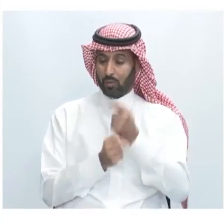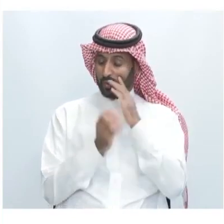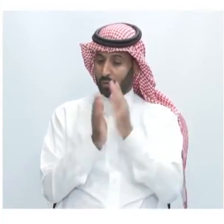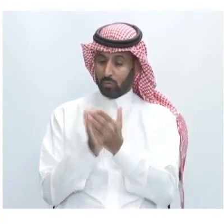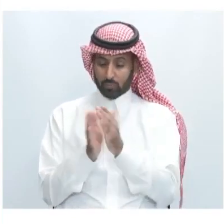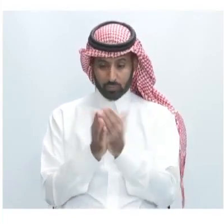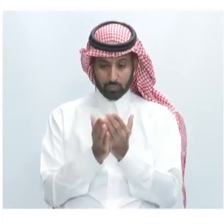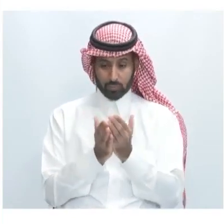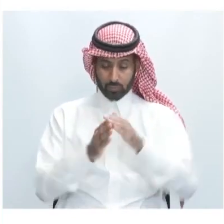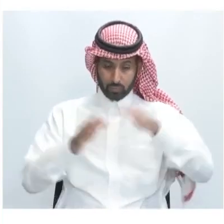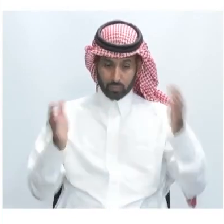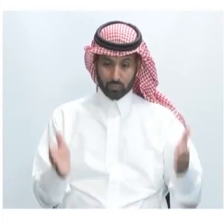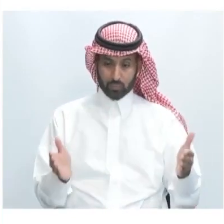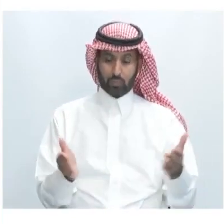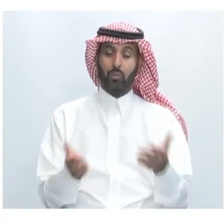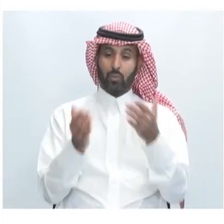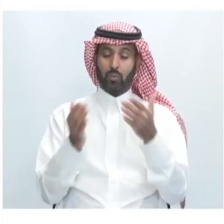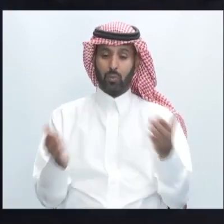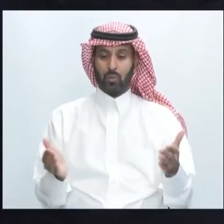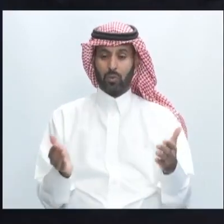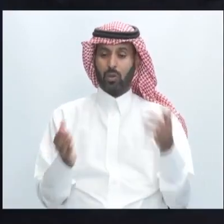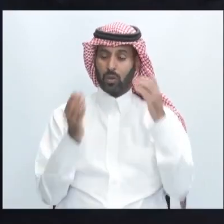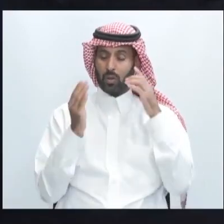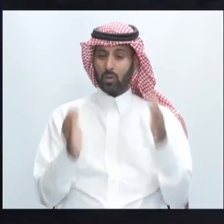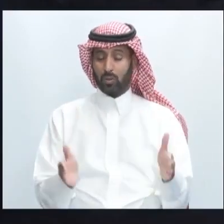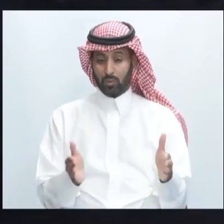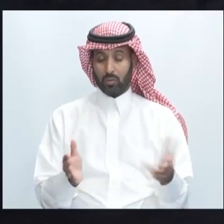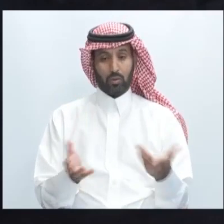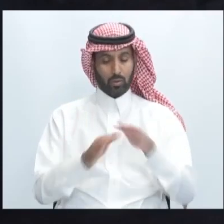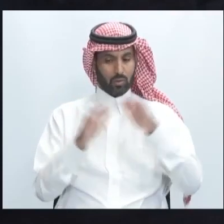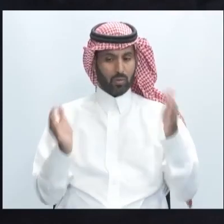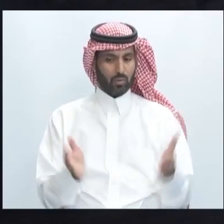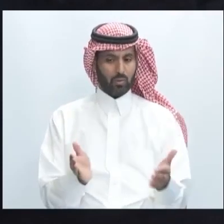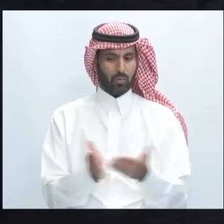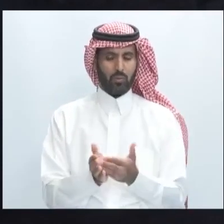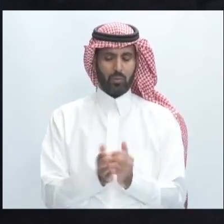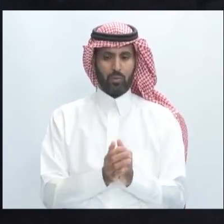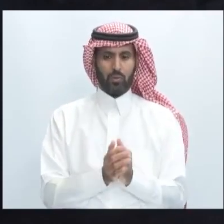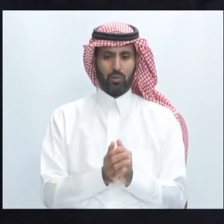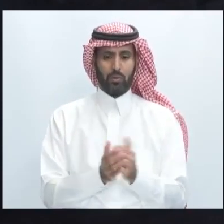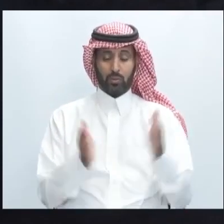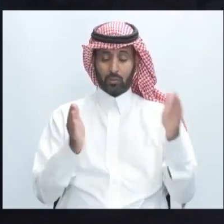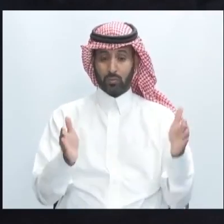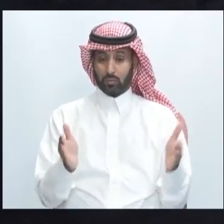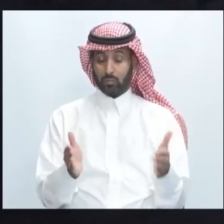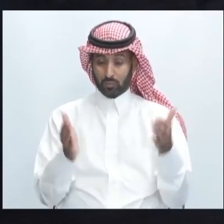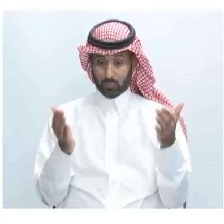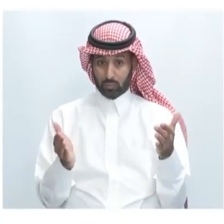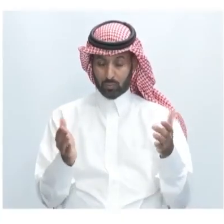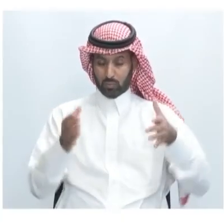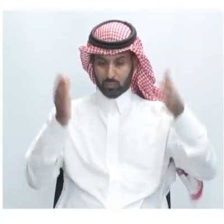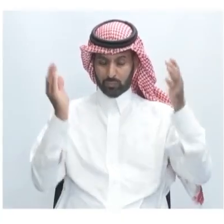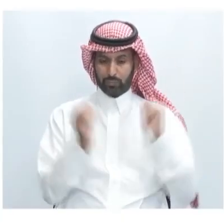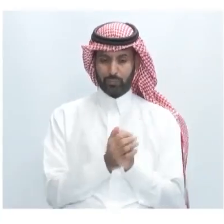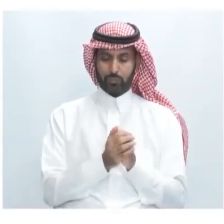boxes? What is the man carrying the box? What is he doing with the boxes? Okay, let's check the answer